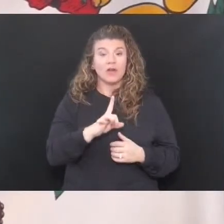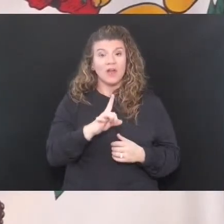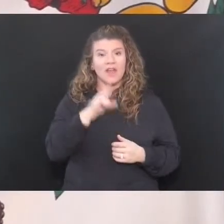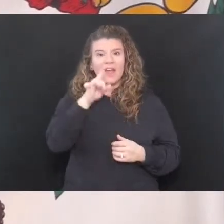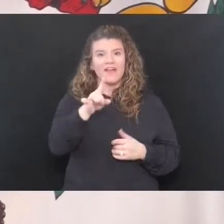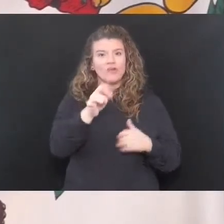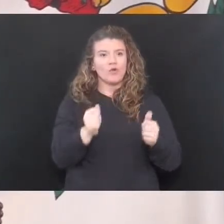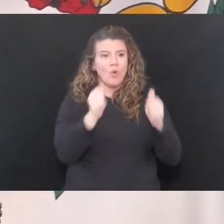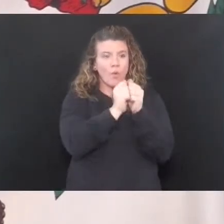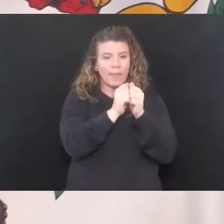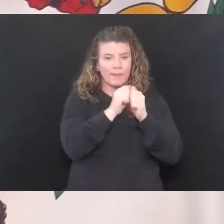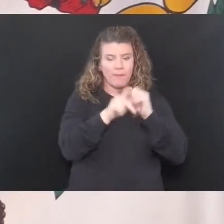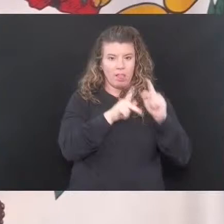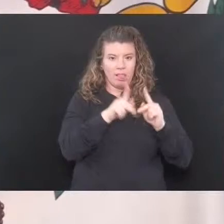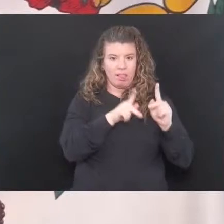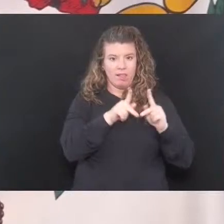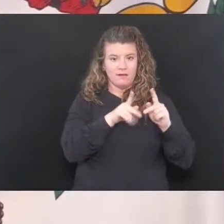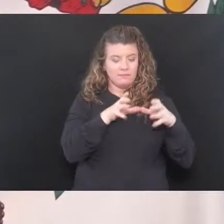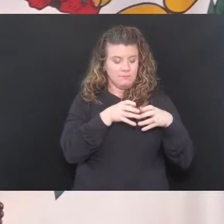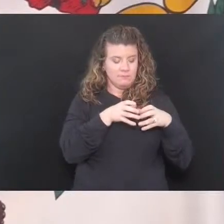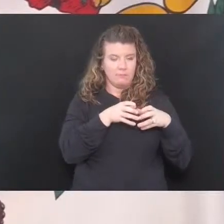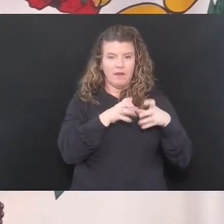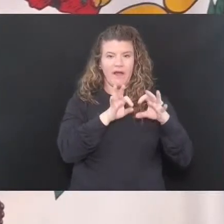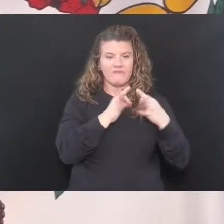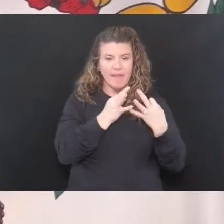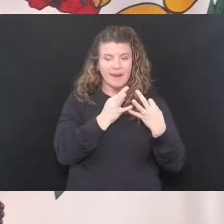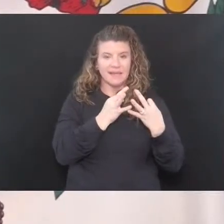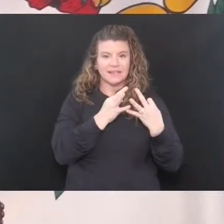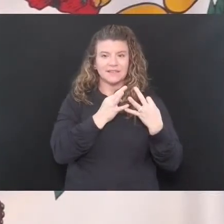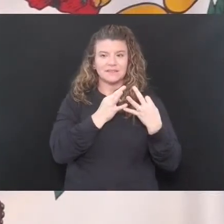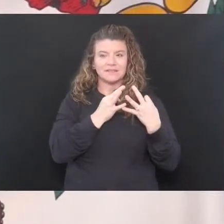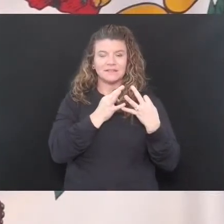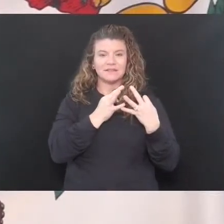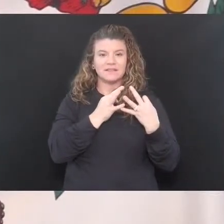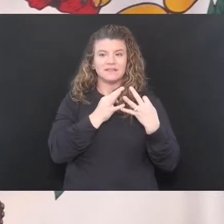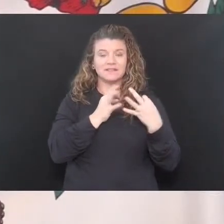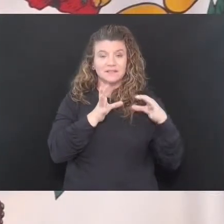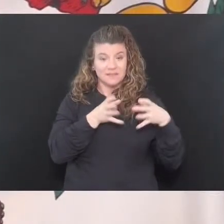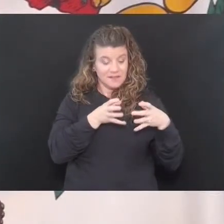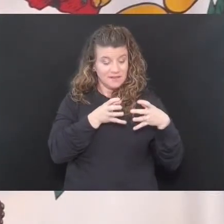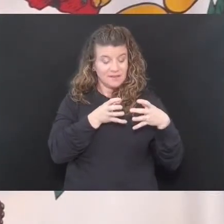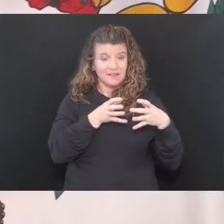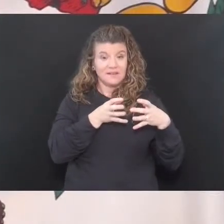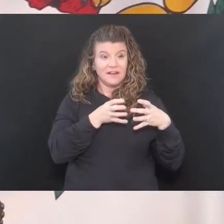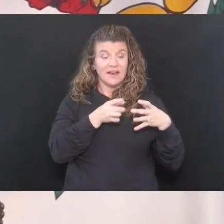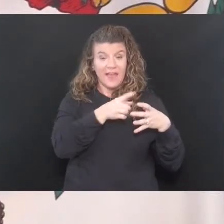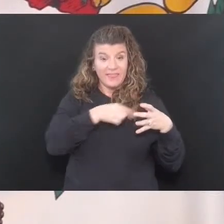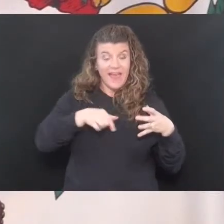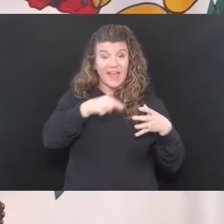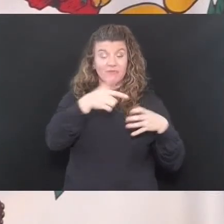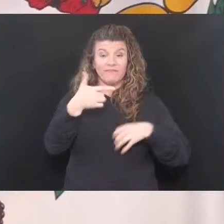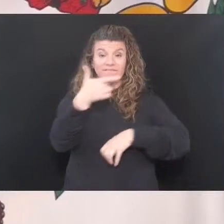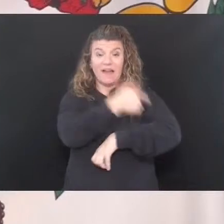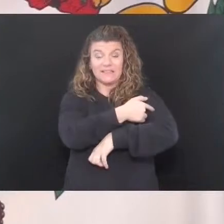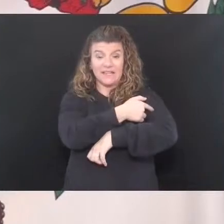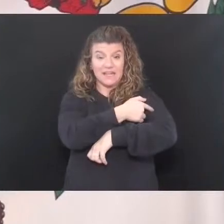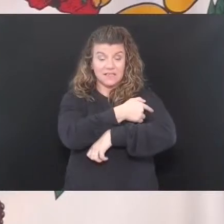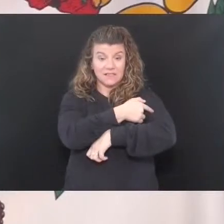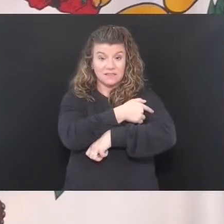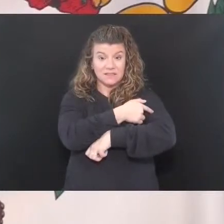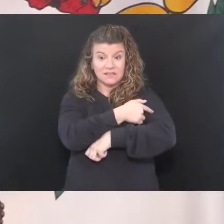with people, a family, and a family has been vaccinated and